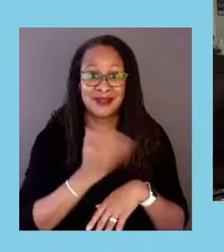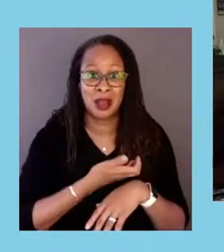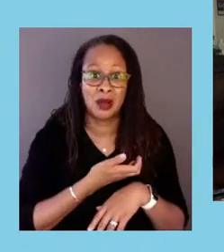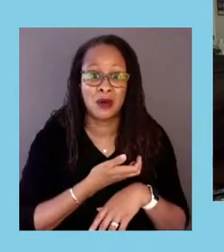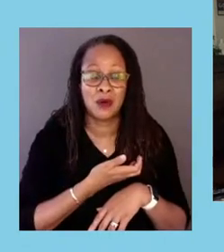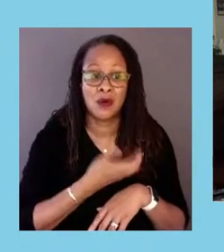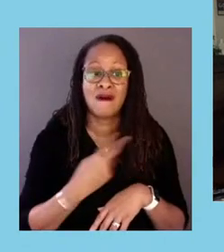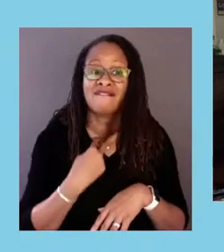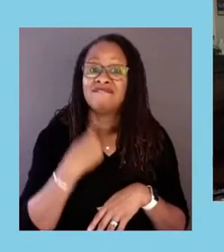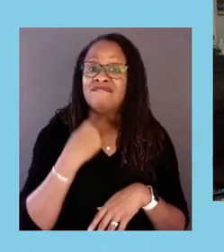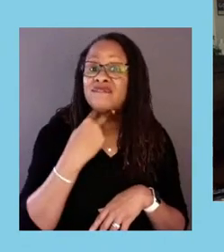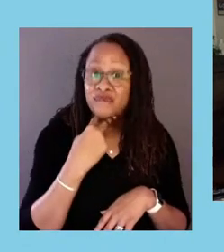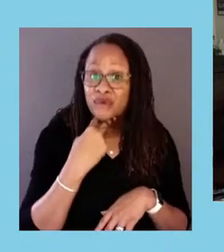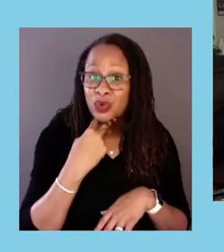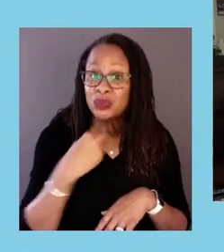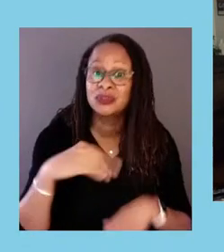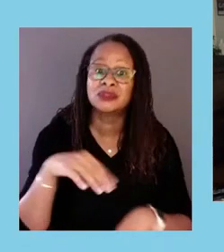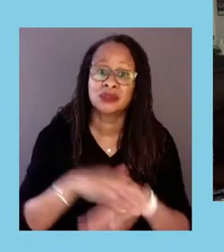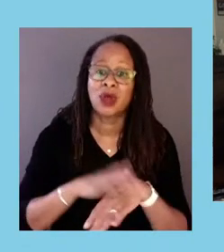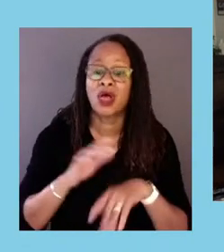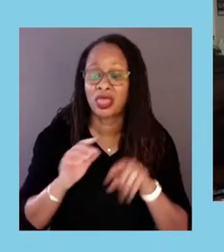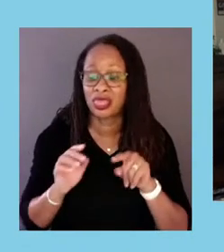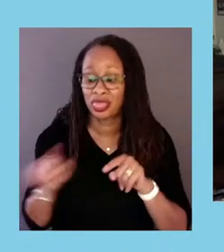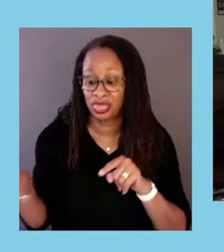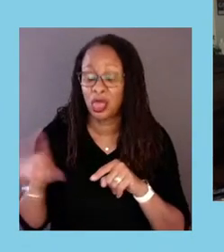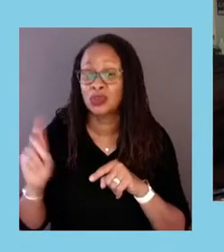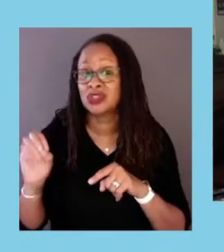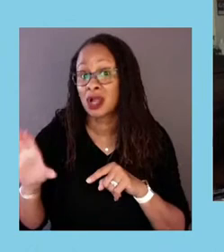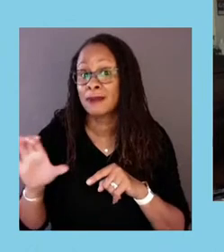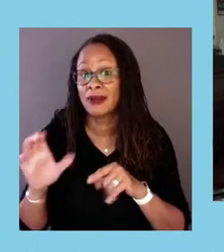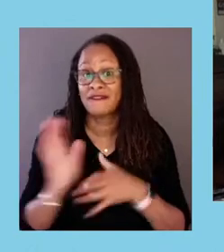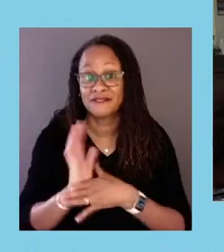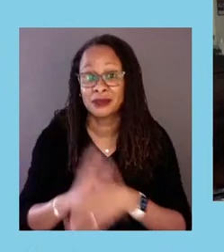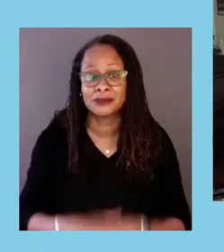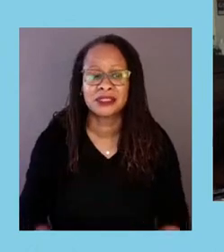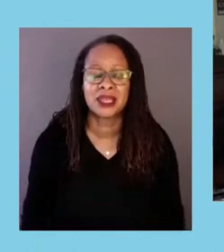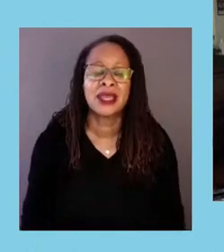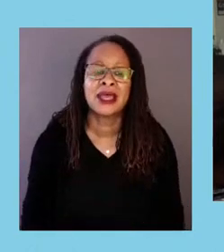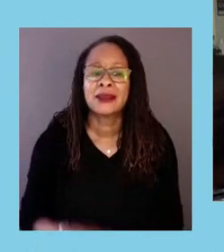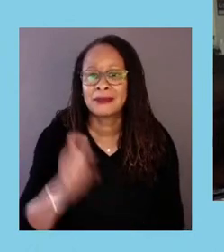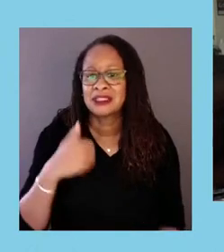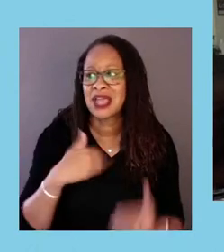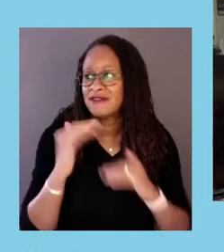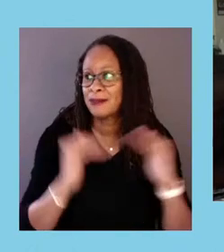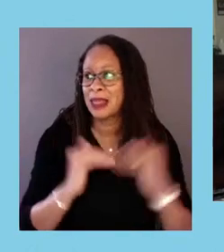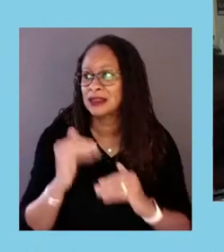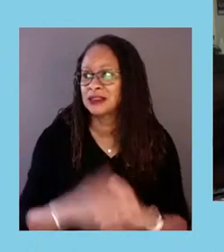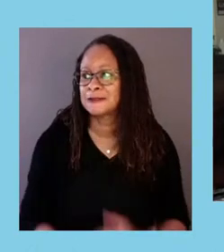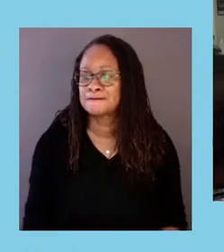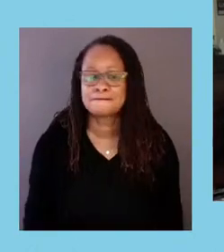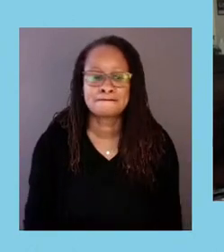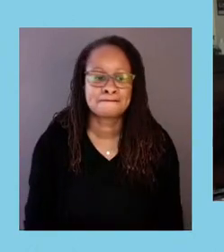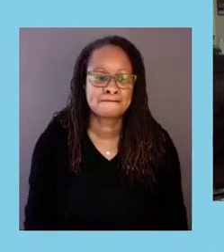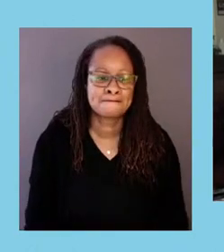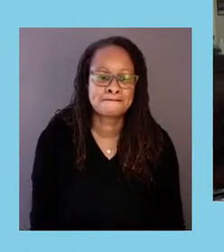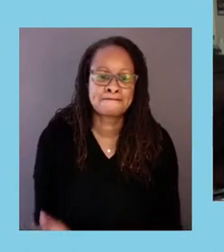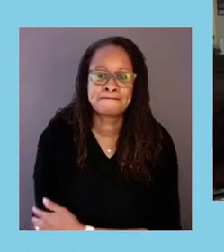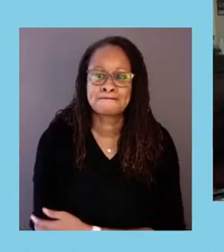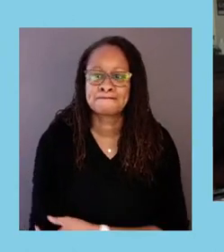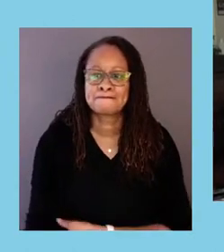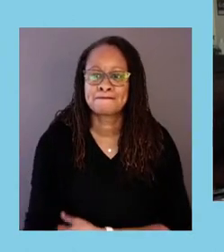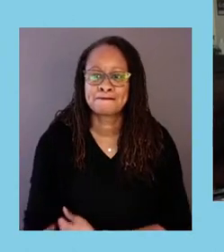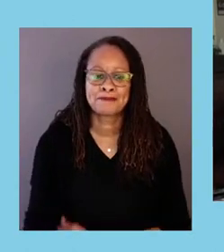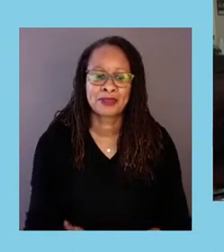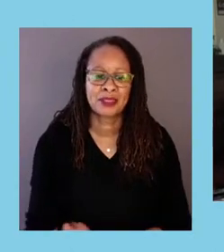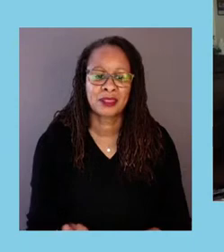voice on those films. So I guess there has to be that balance. Carrie, but, please. No, and the Emmy National, sorry, go ahead.